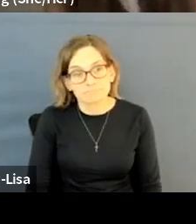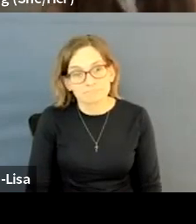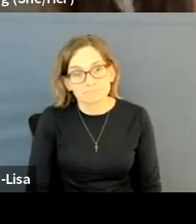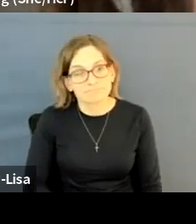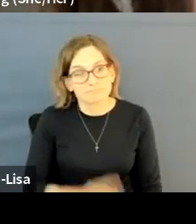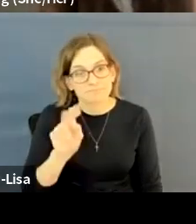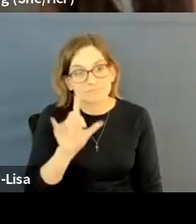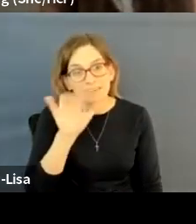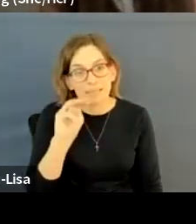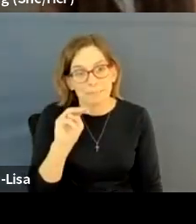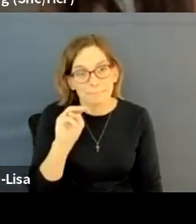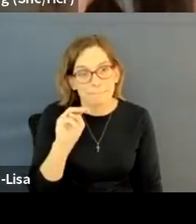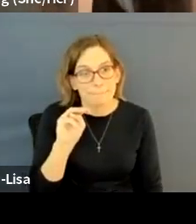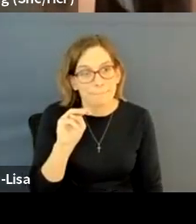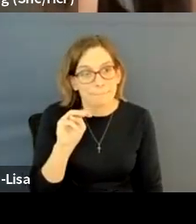Callum.